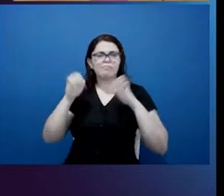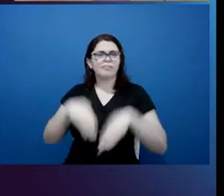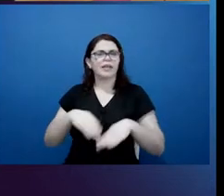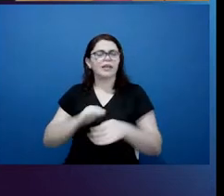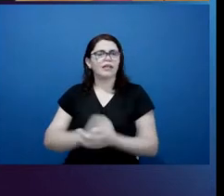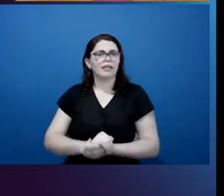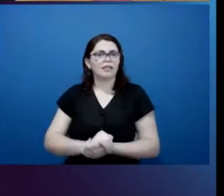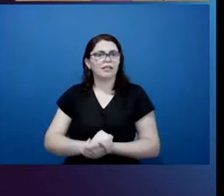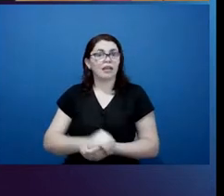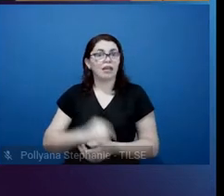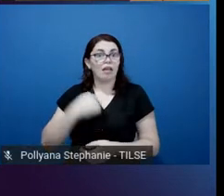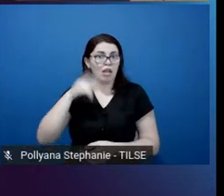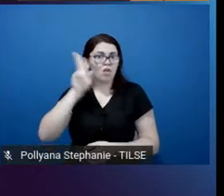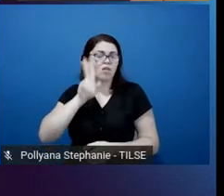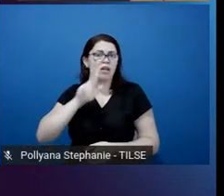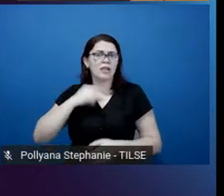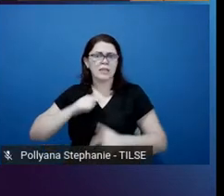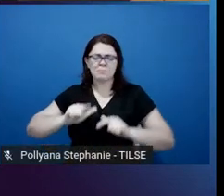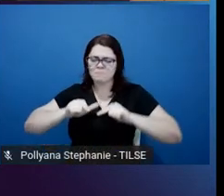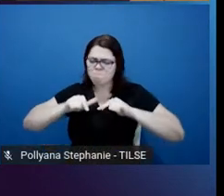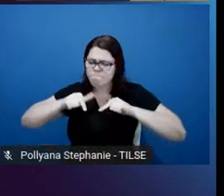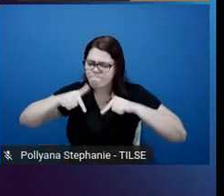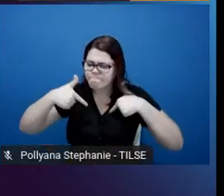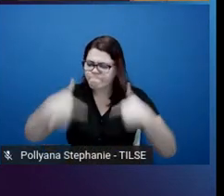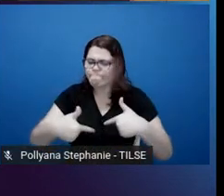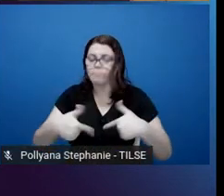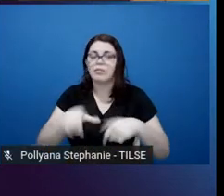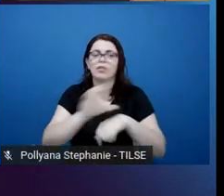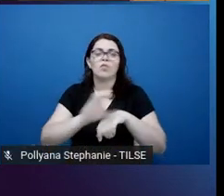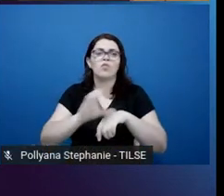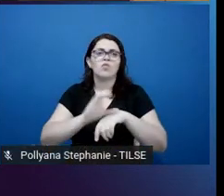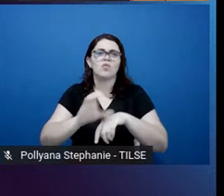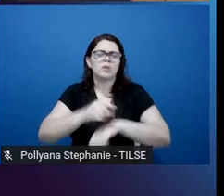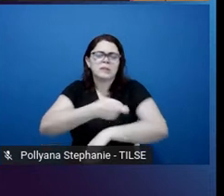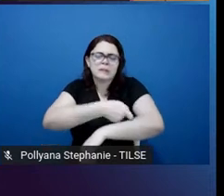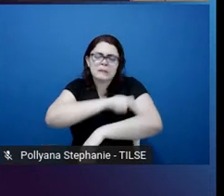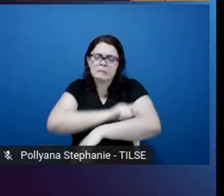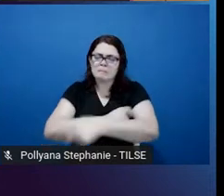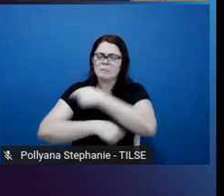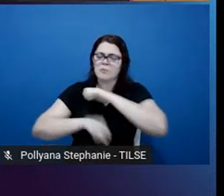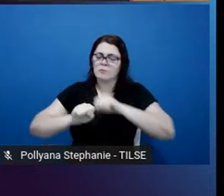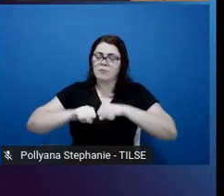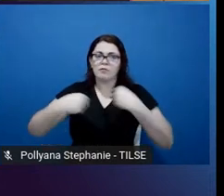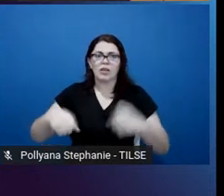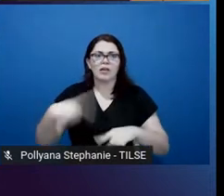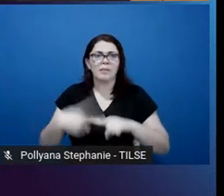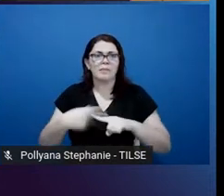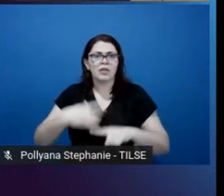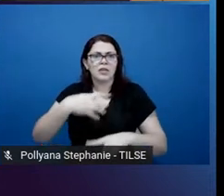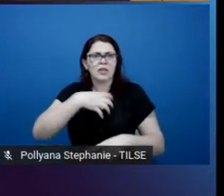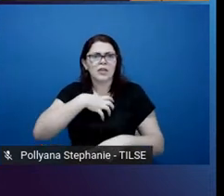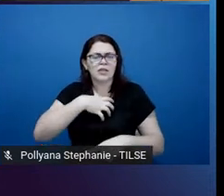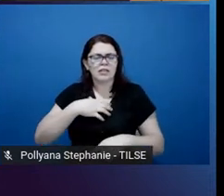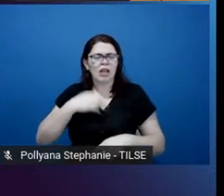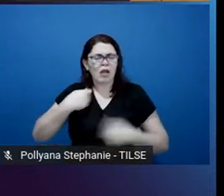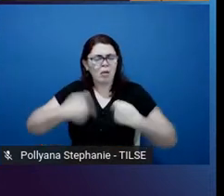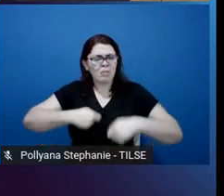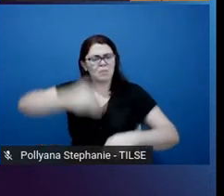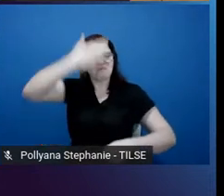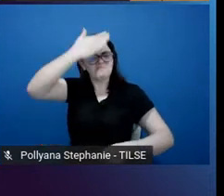working so hard on that course, so hard, because I felt like I had to prove